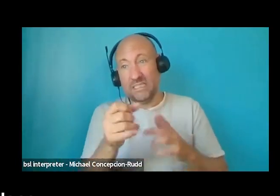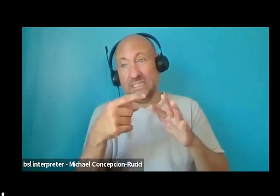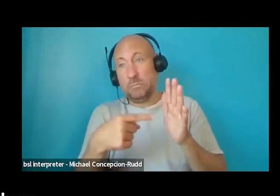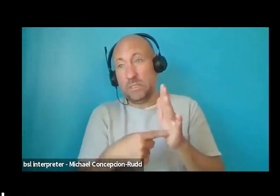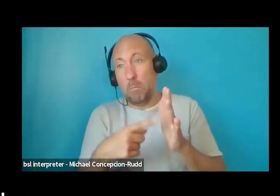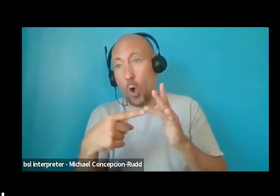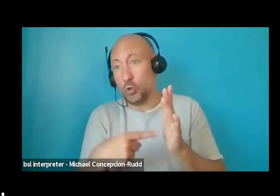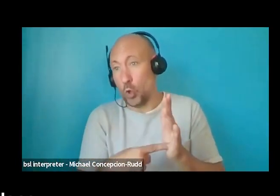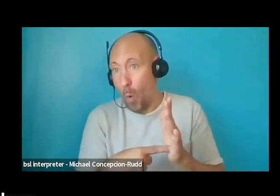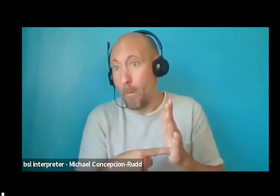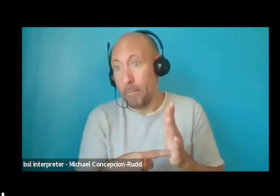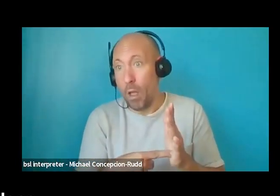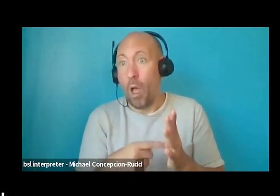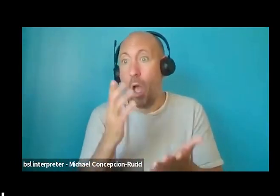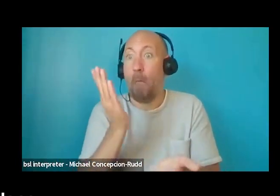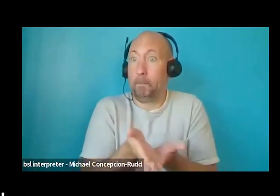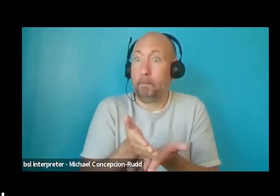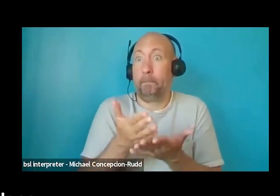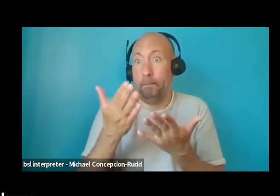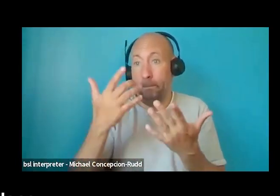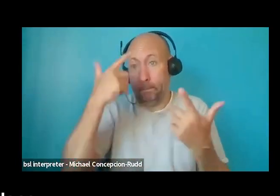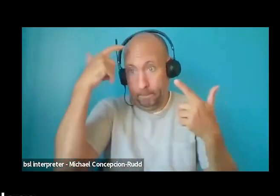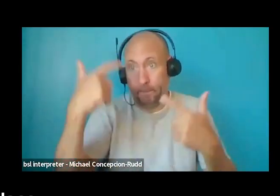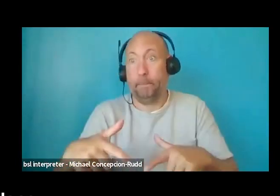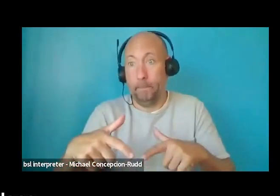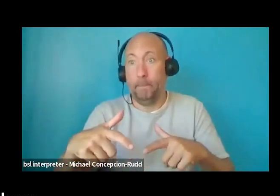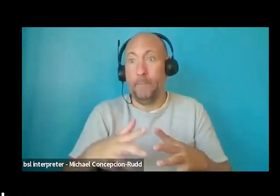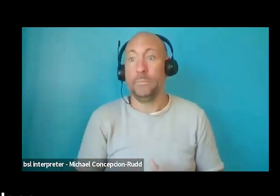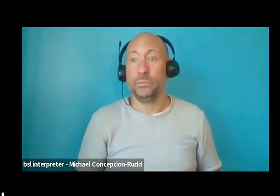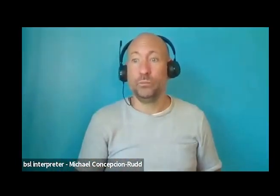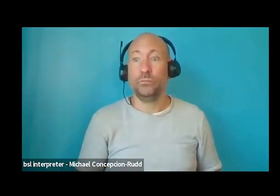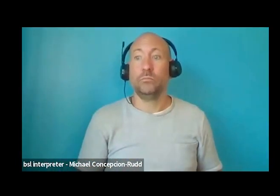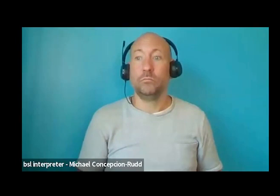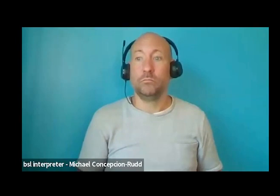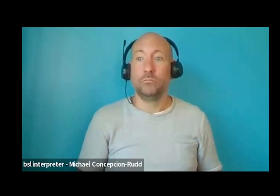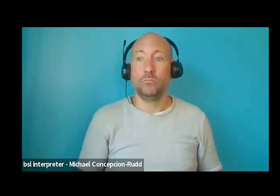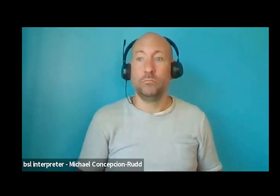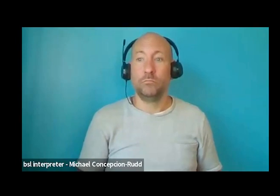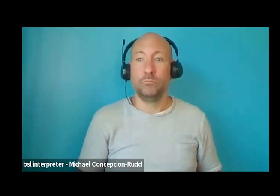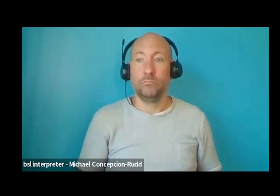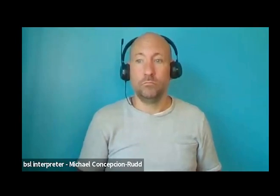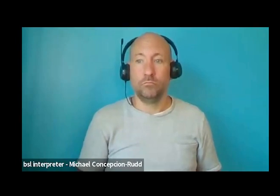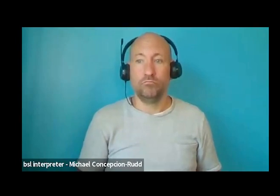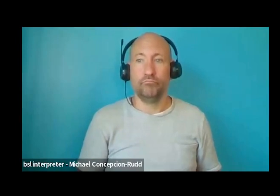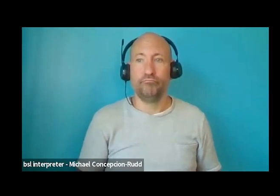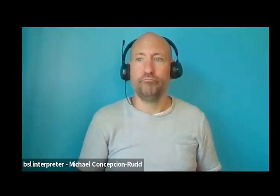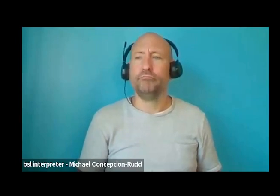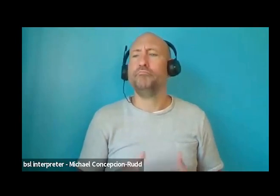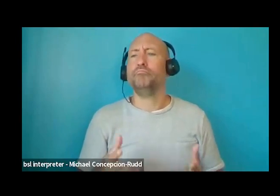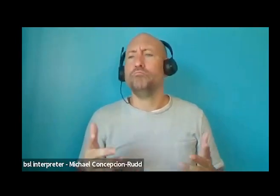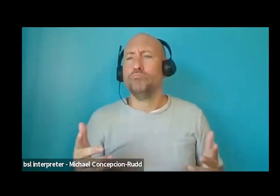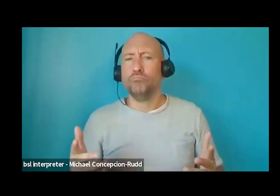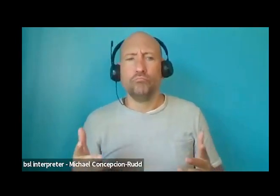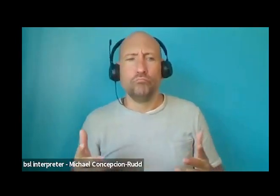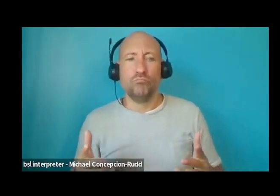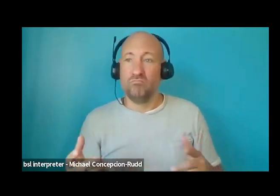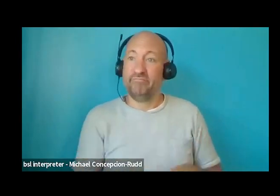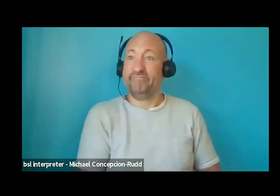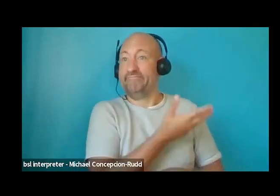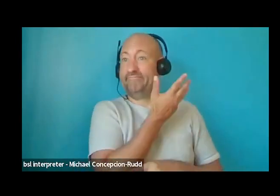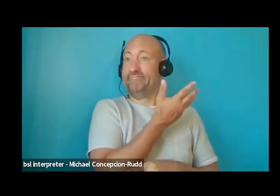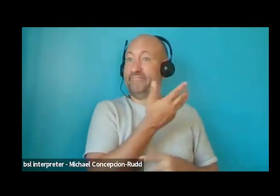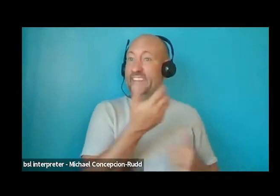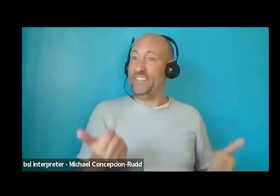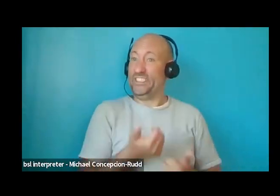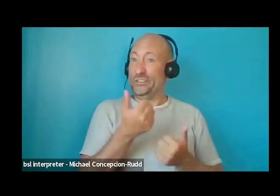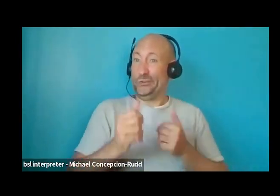October of this year. So that's everything that I